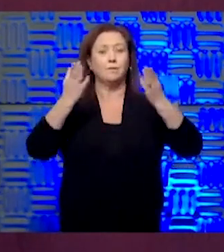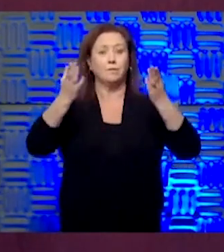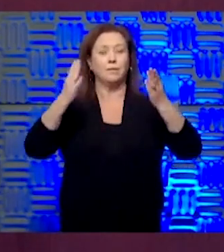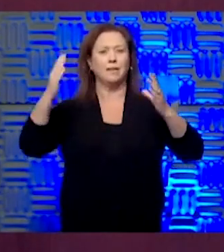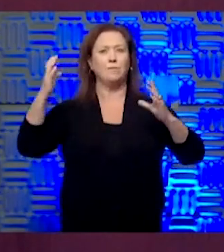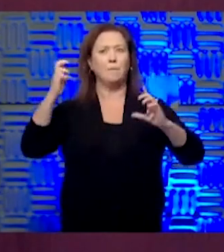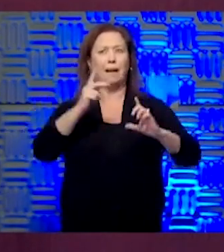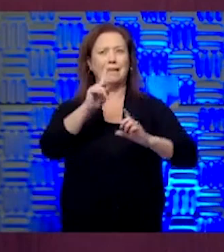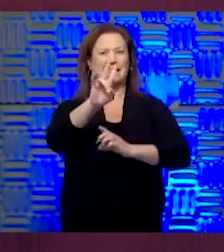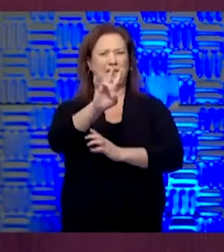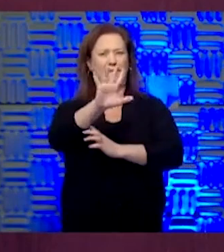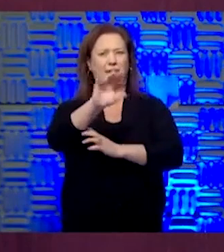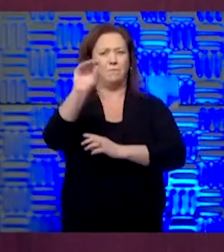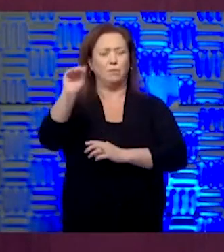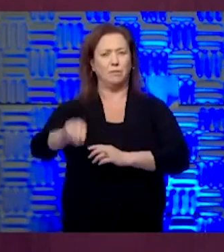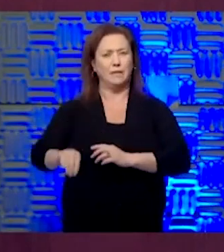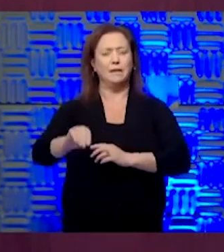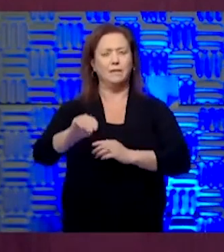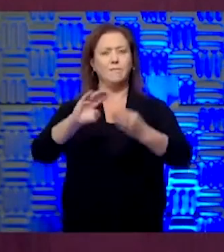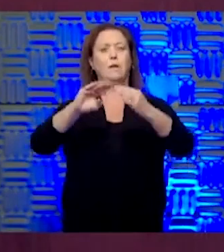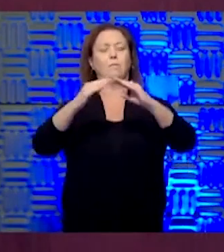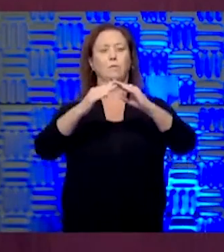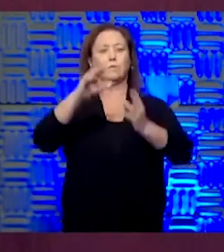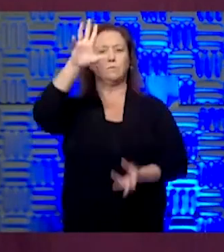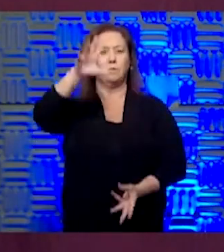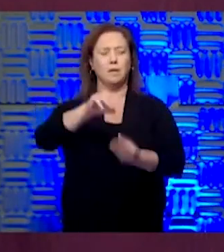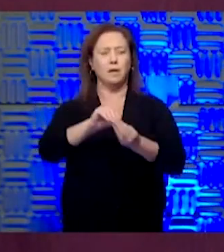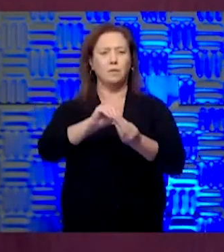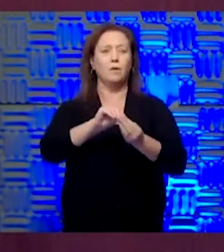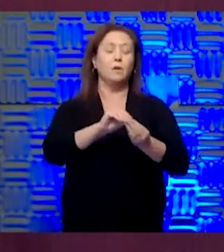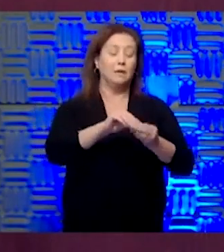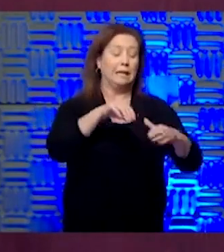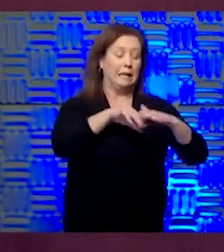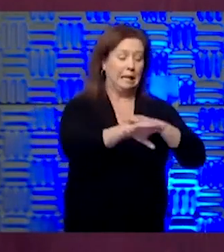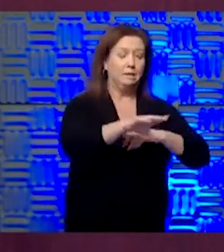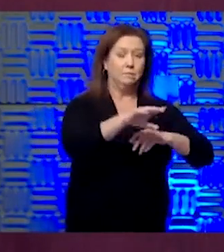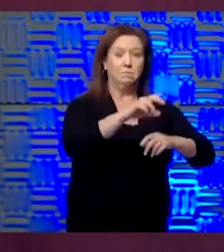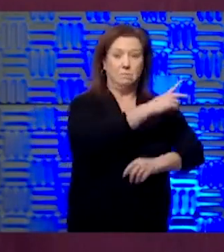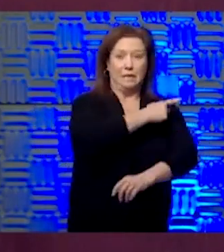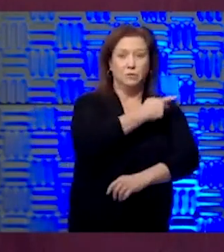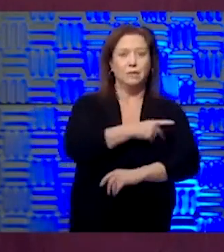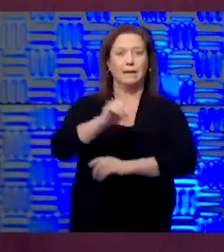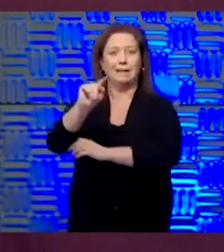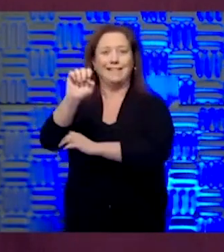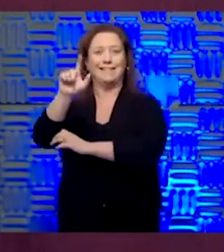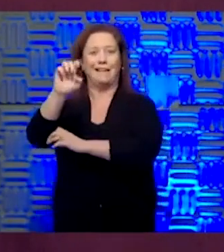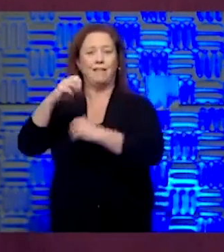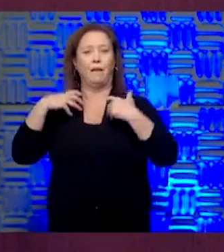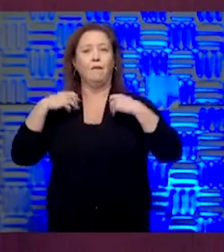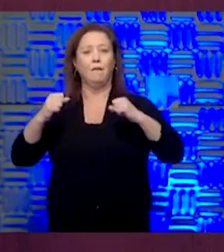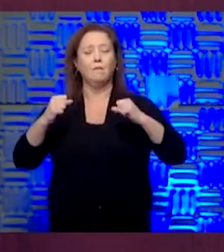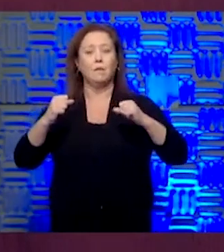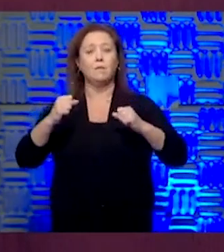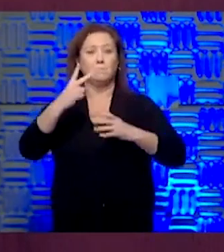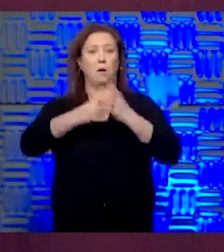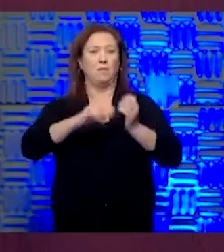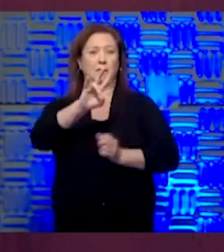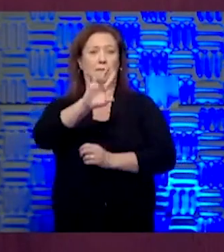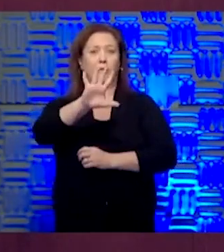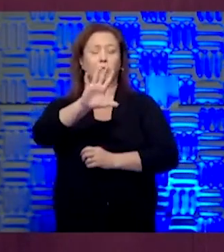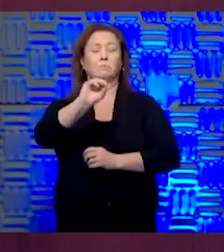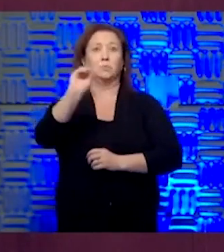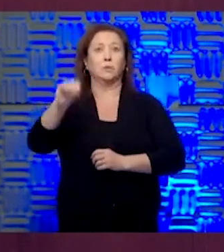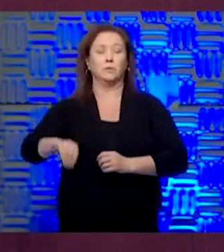back to about 75% of our volumes in total when you mix our in-person and our telehealth visits. It's been a tremendous process to go